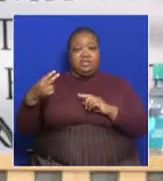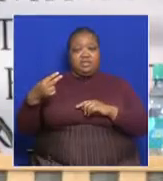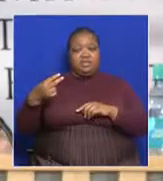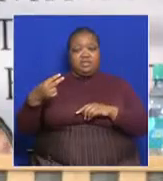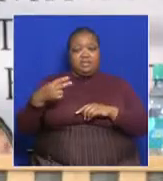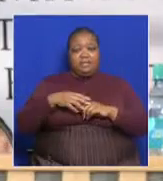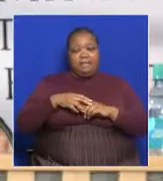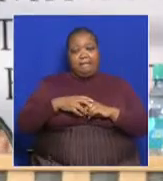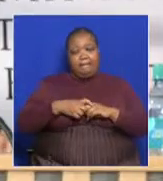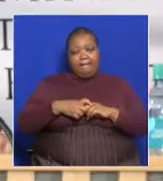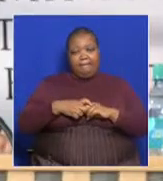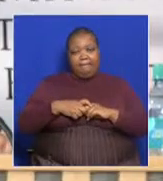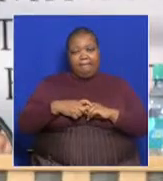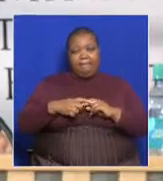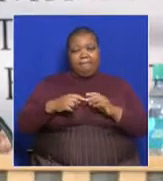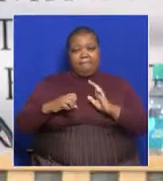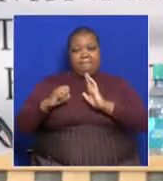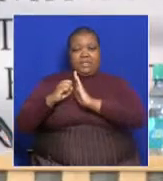statement,